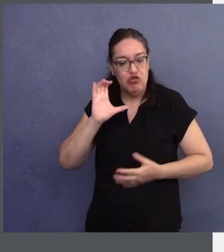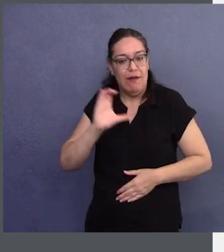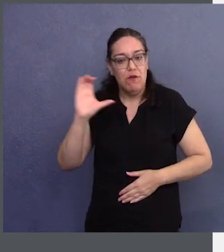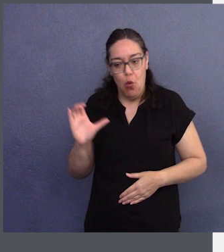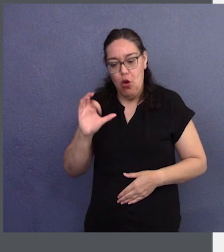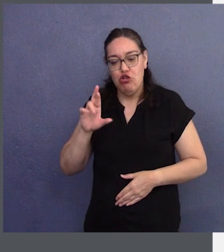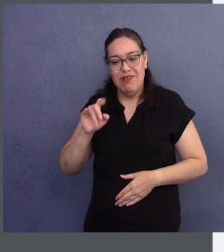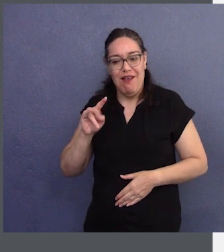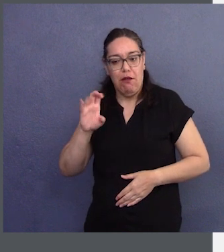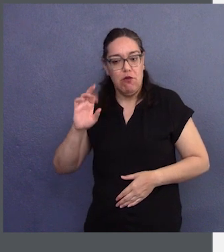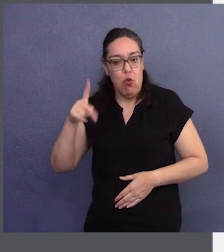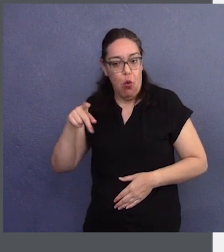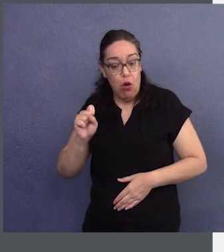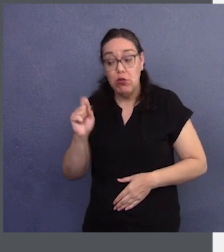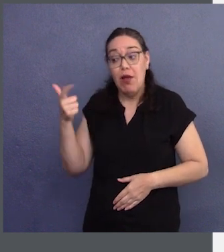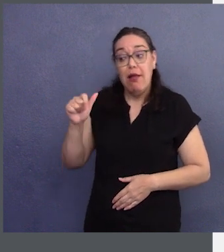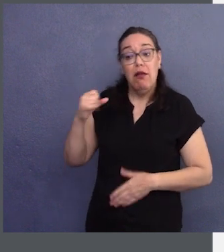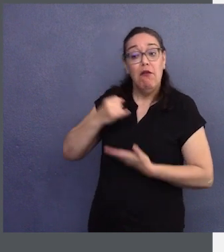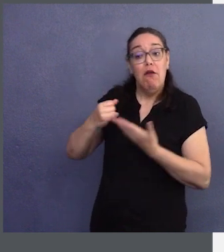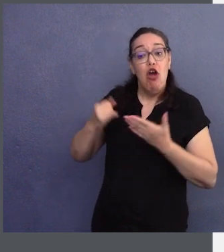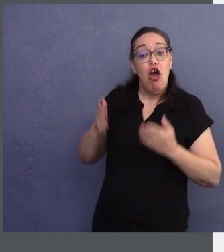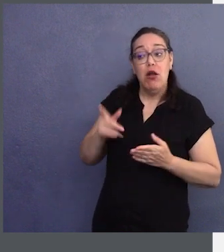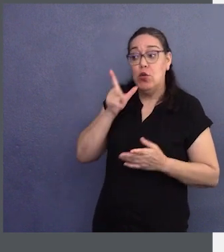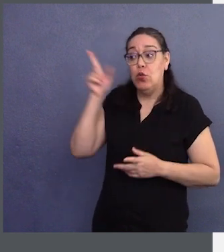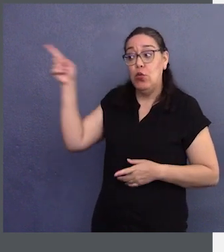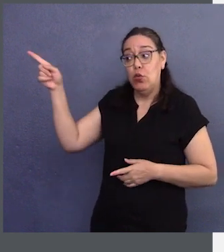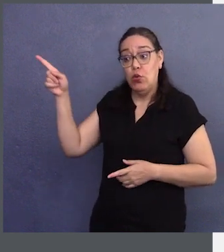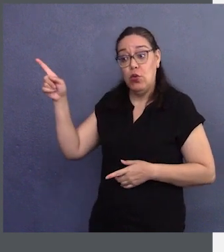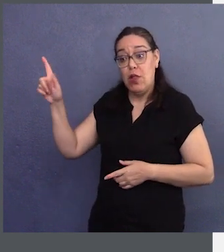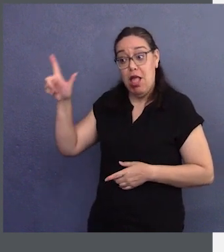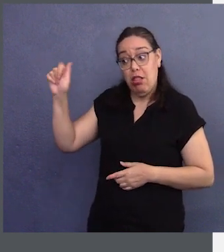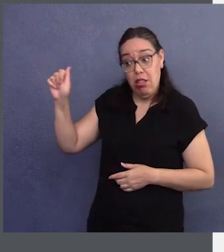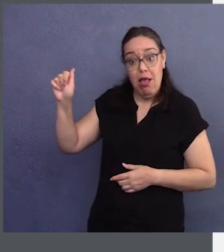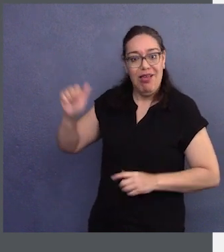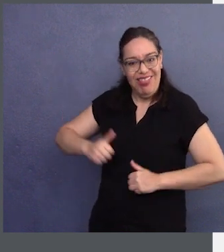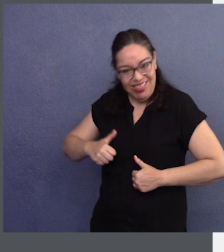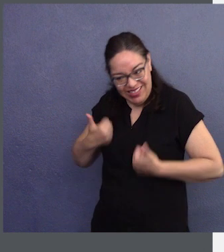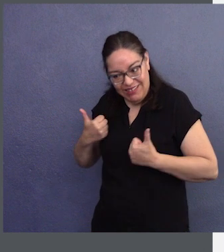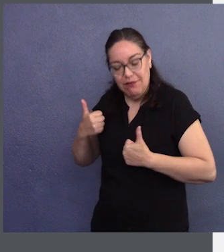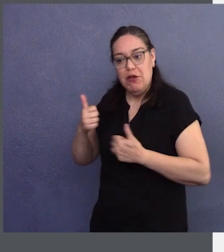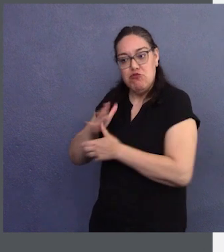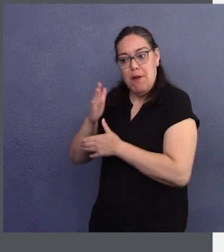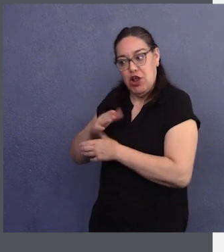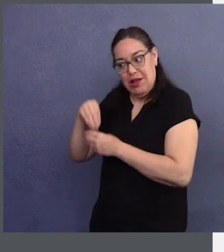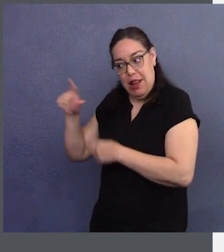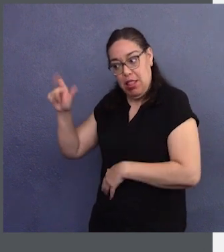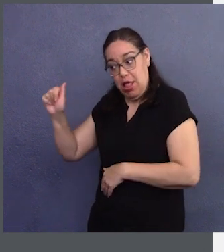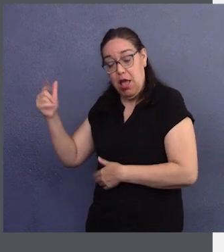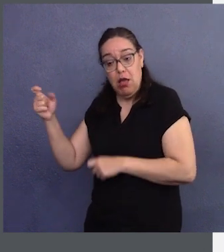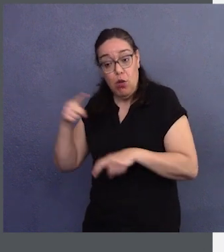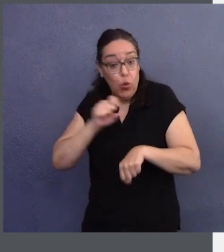any LA artists that are residing in LA primarily, but want to work in